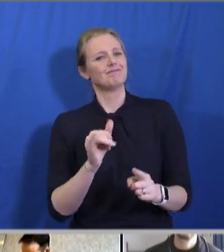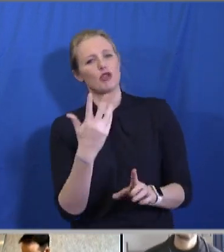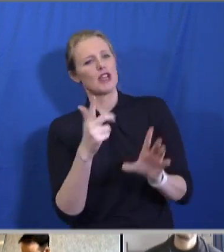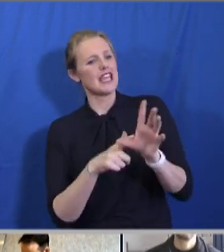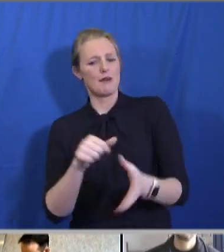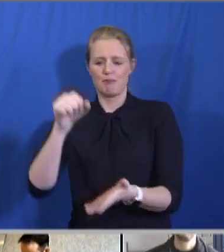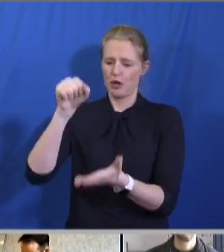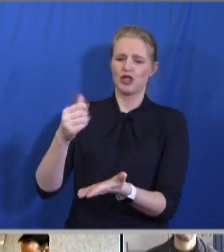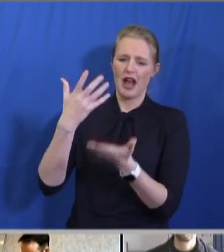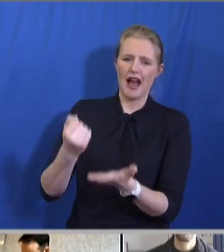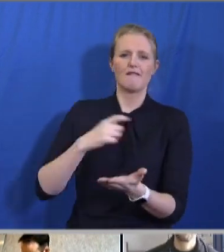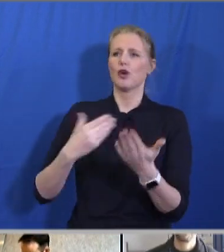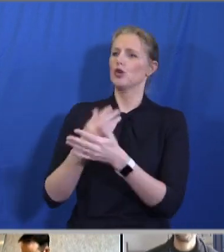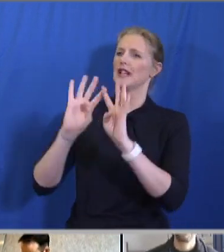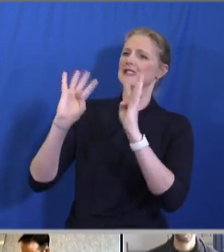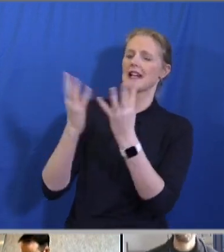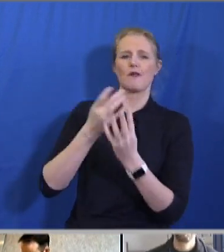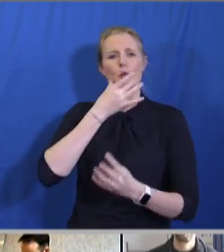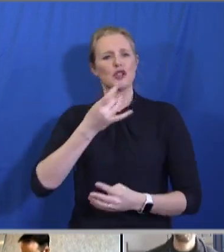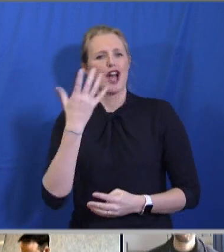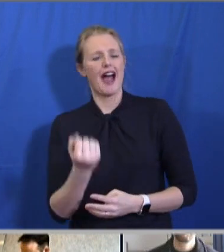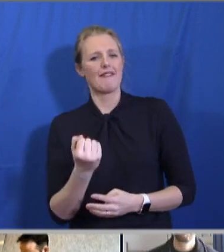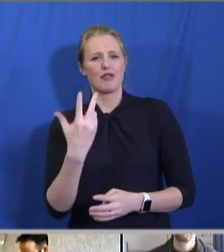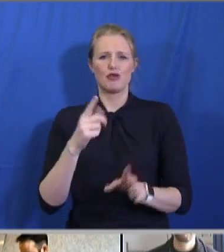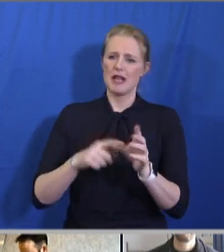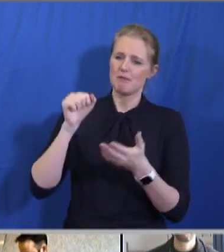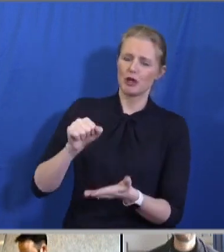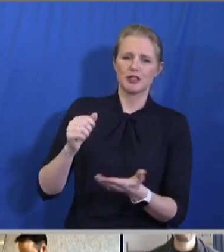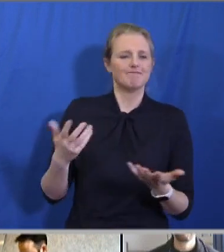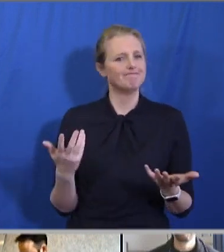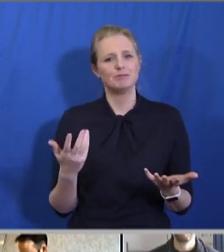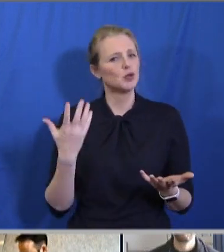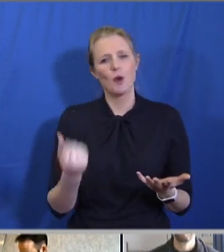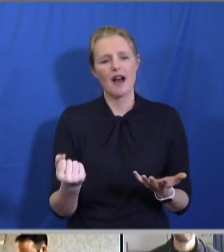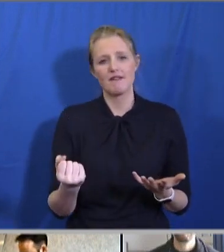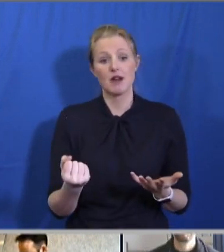for the new executive, and any successor in this place after the